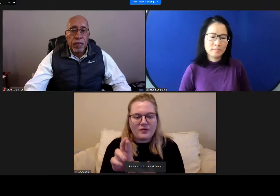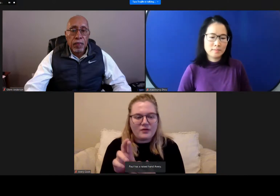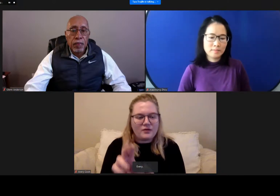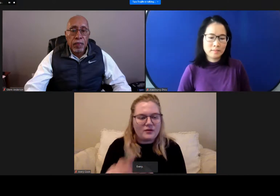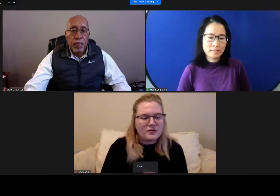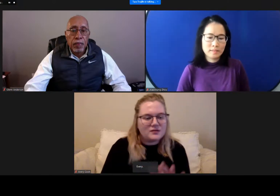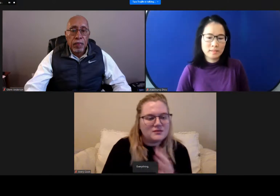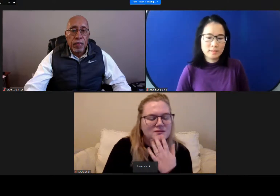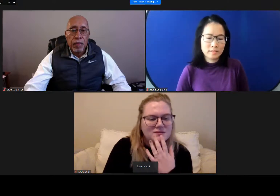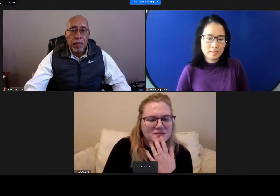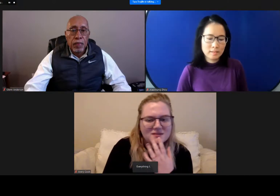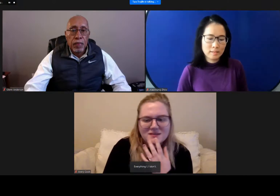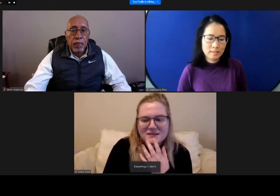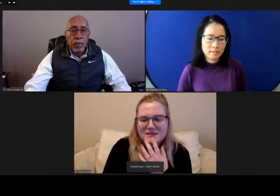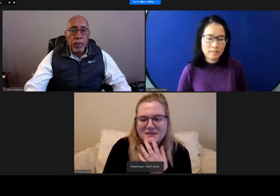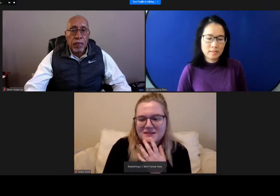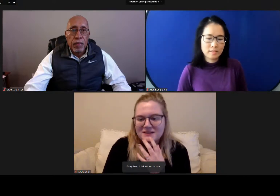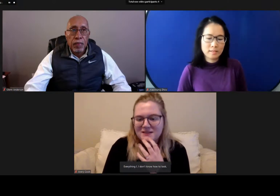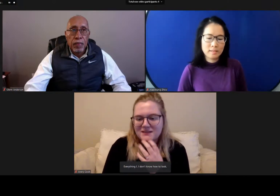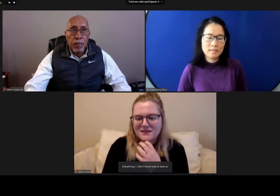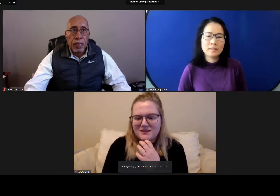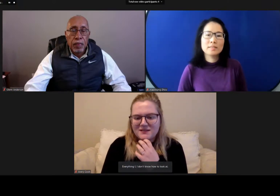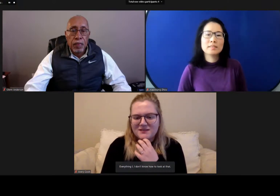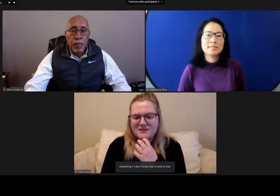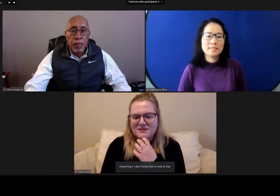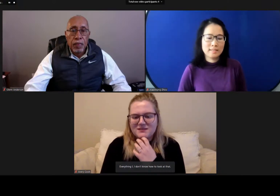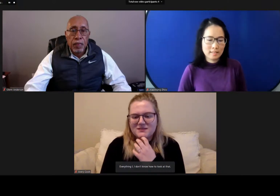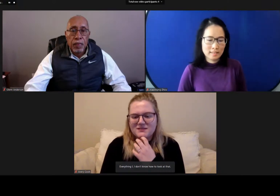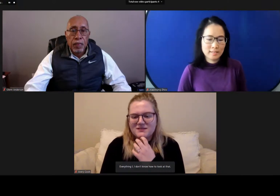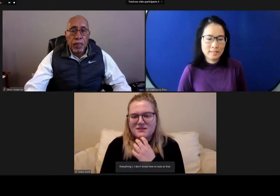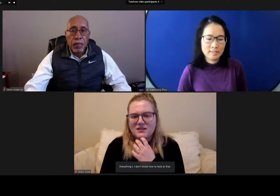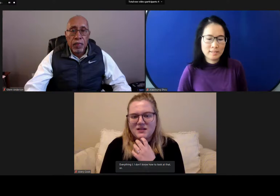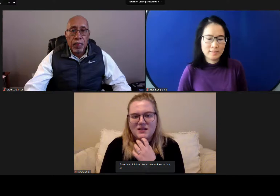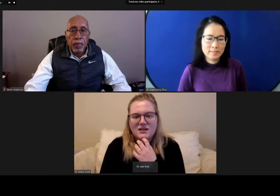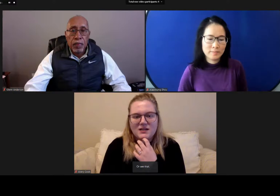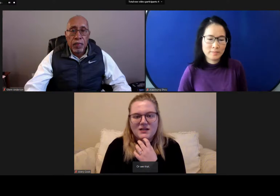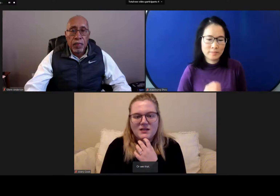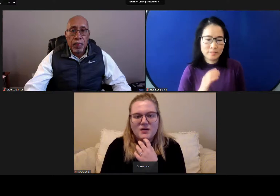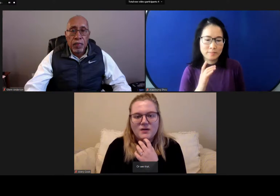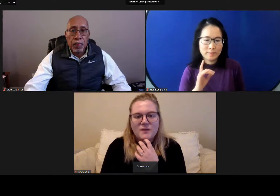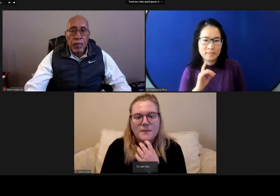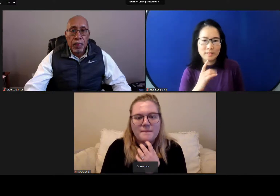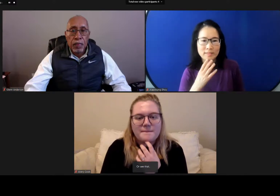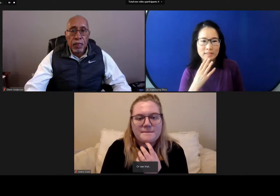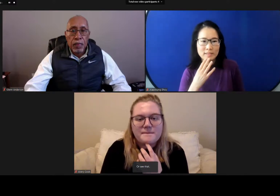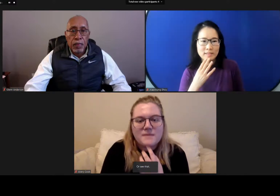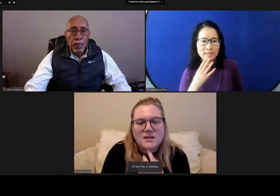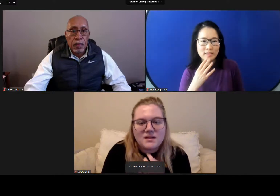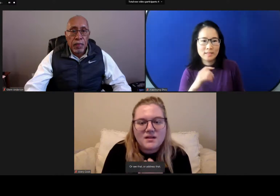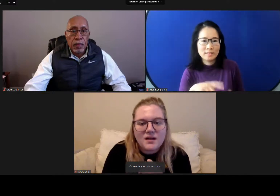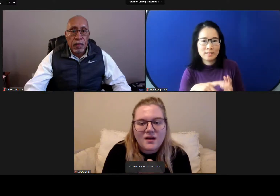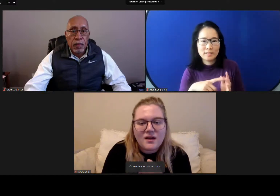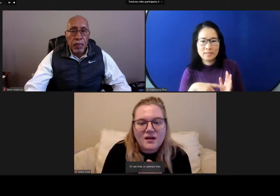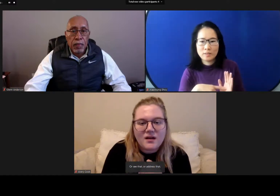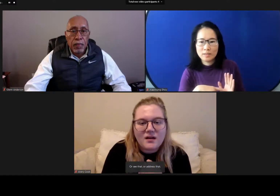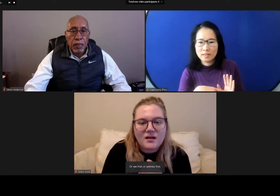Avery saying, I don't know how to look at that or see that or address that.